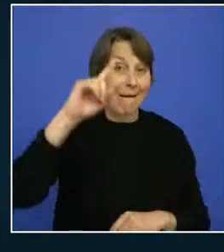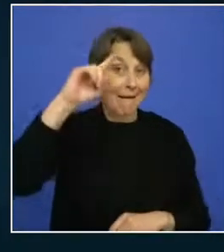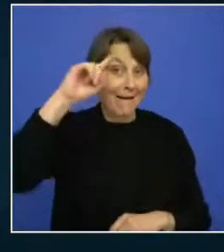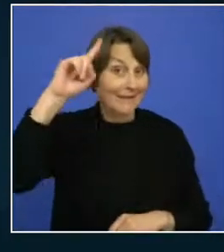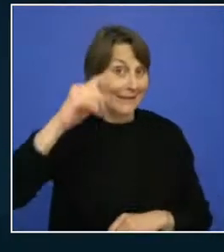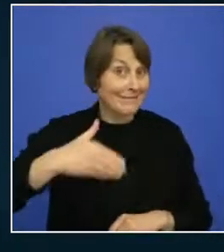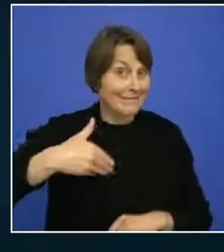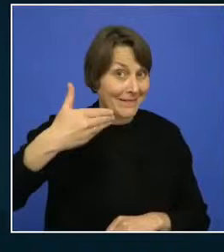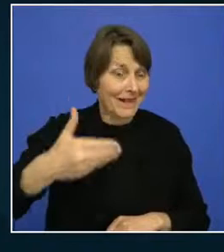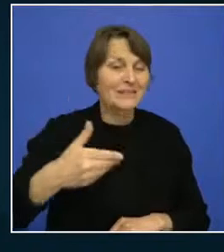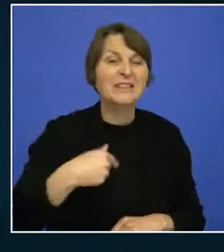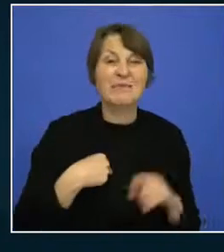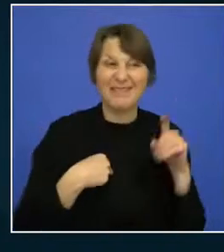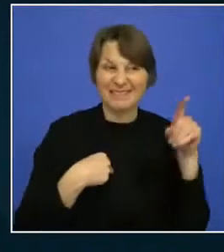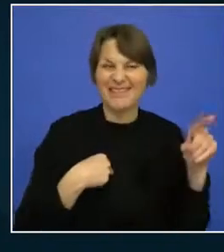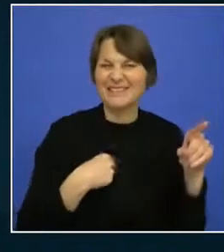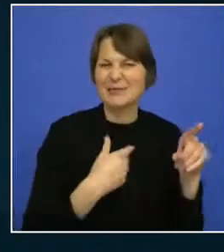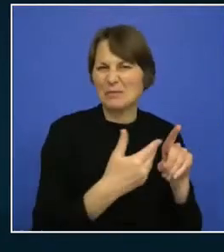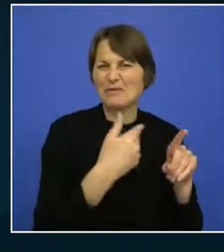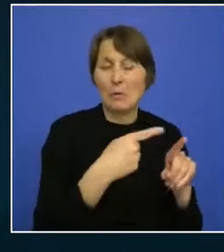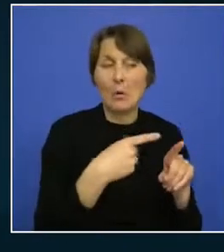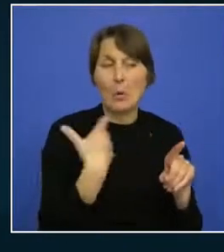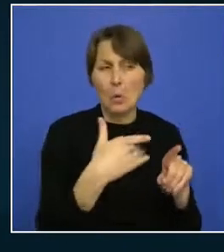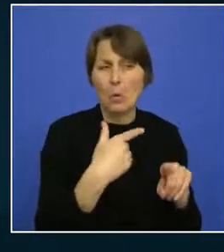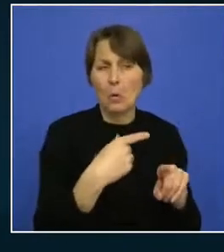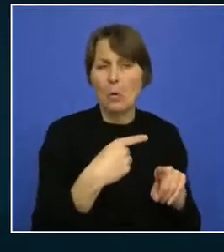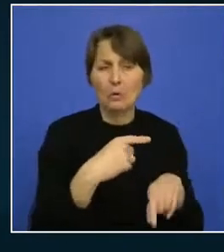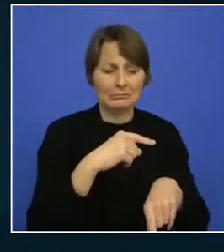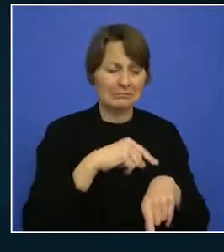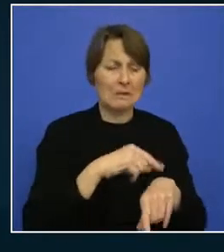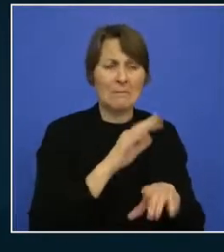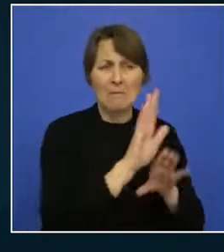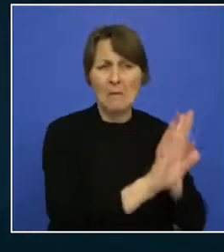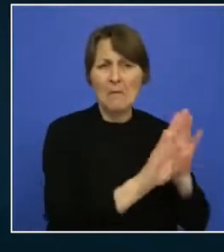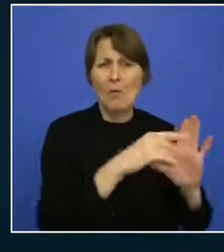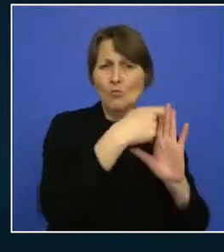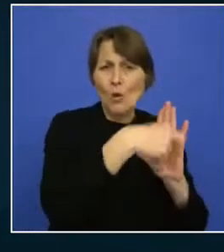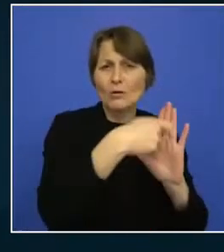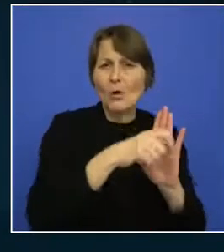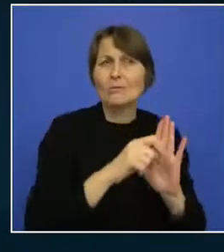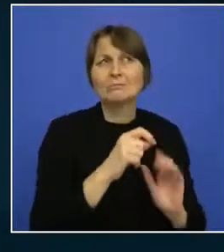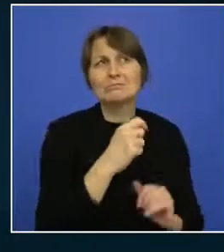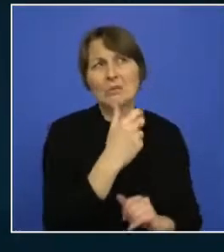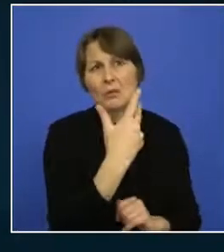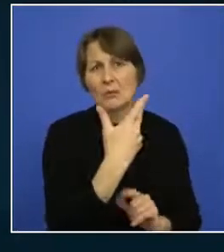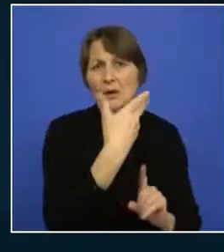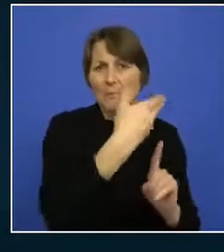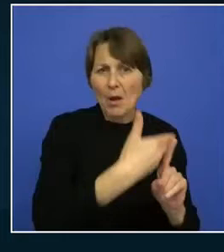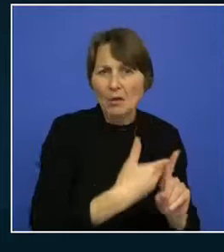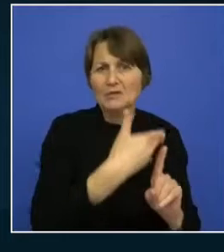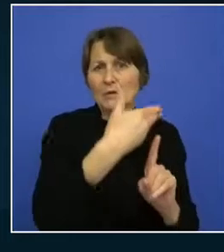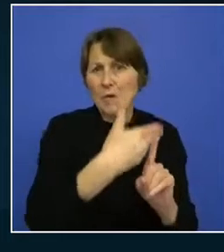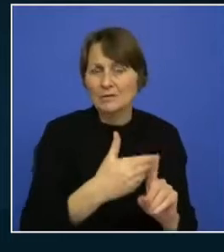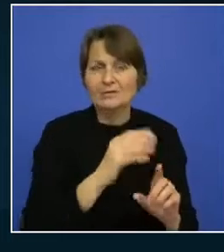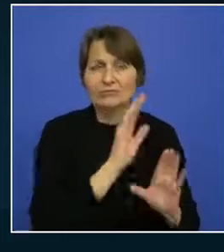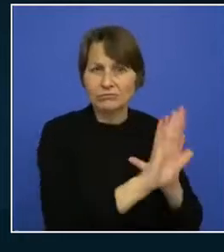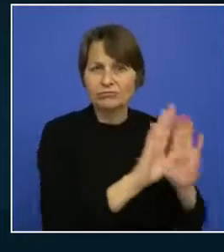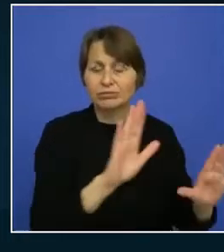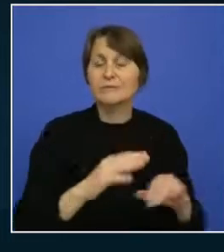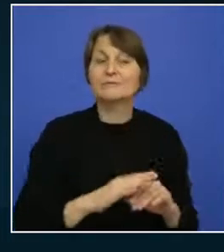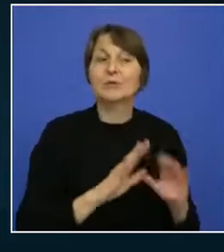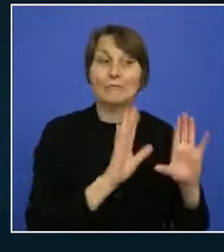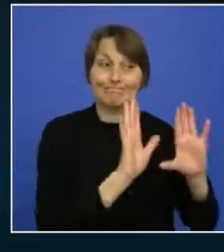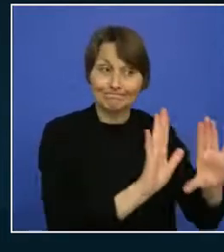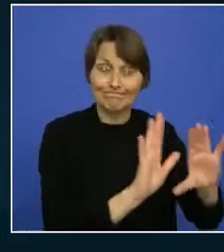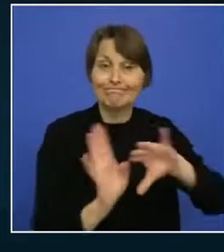high touch, they took about 3 months each. And we came up with this idea around, well,